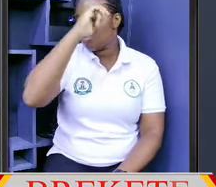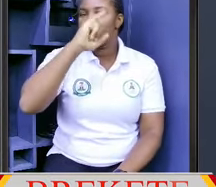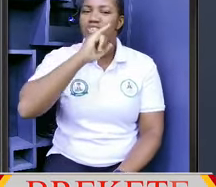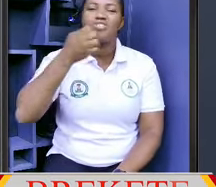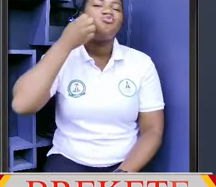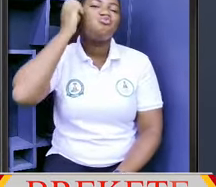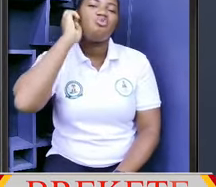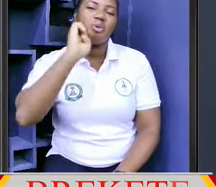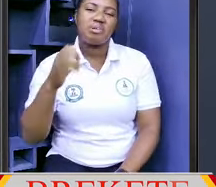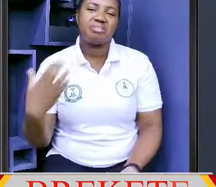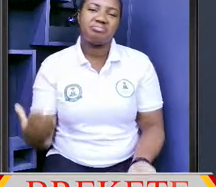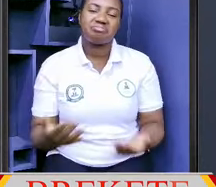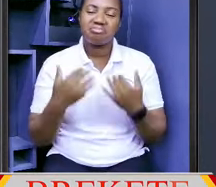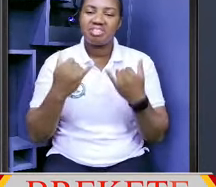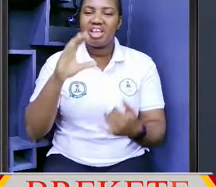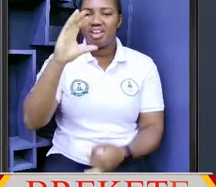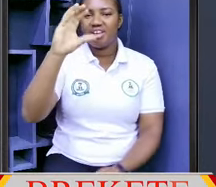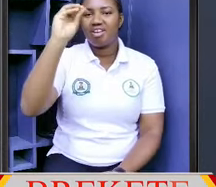Because I ain't no go talk now.